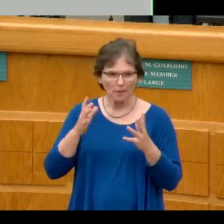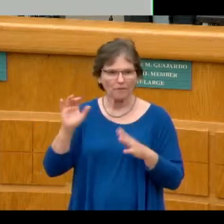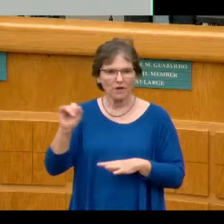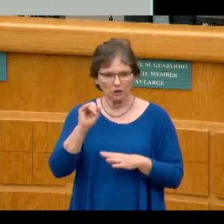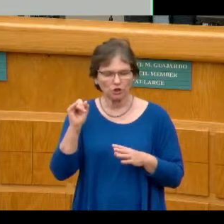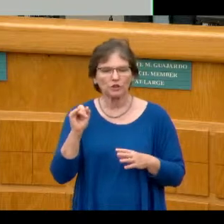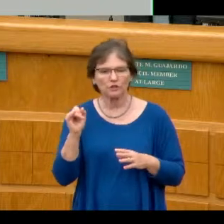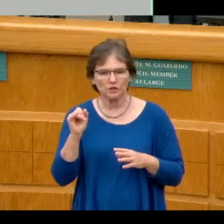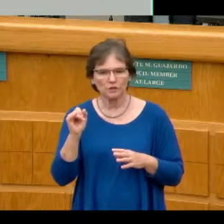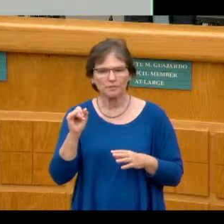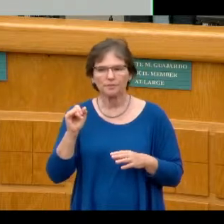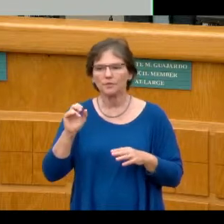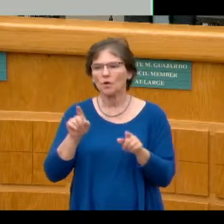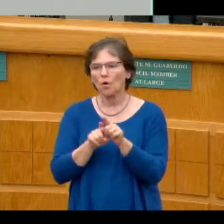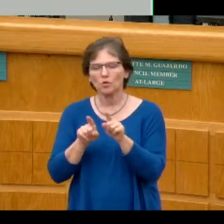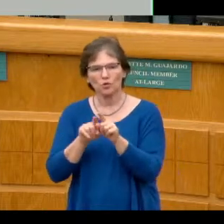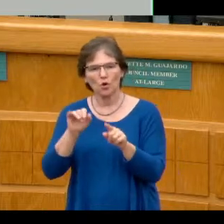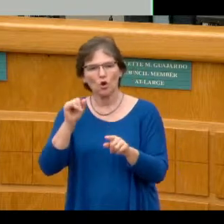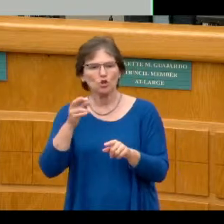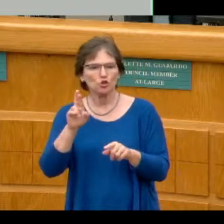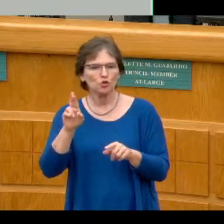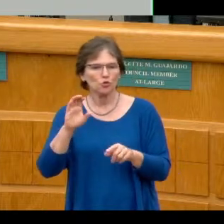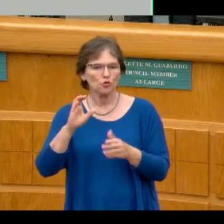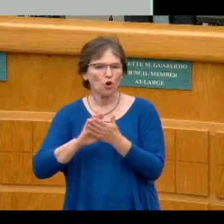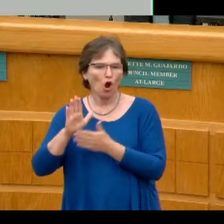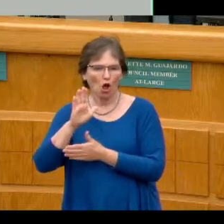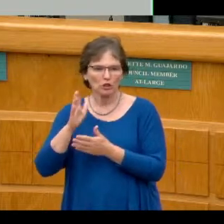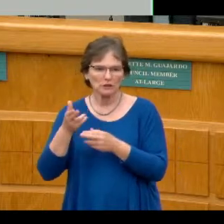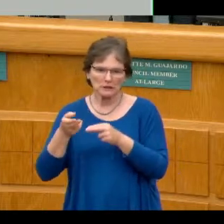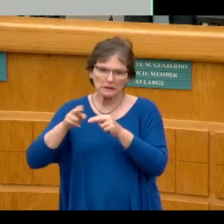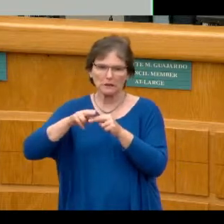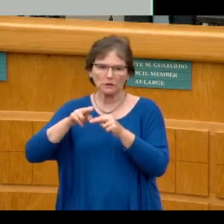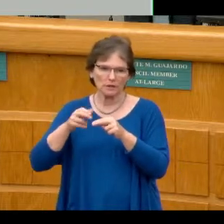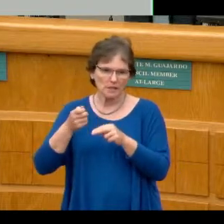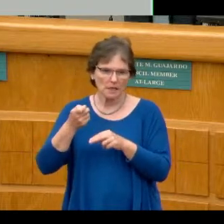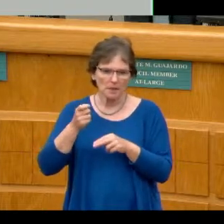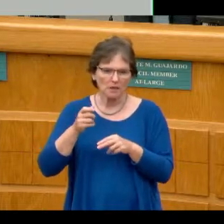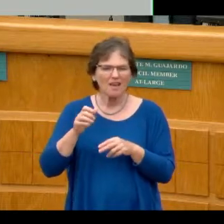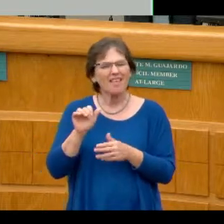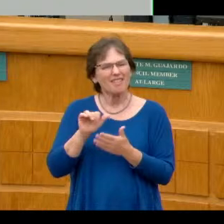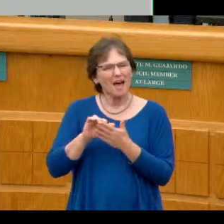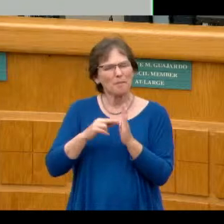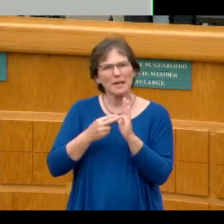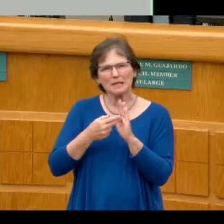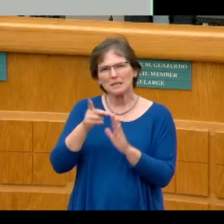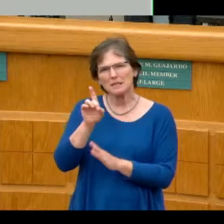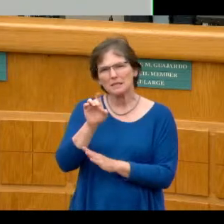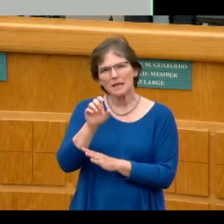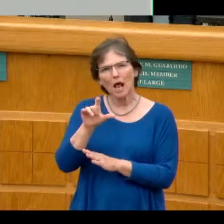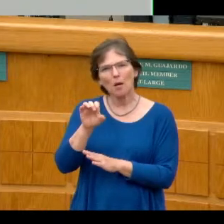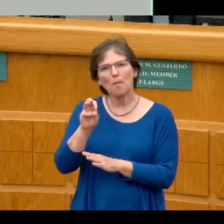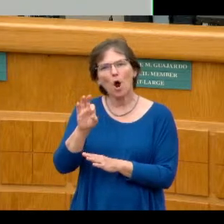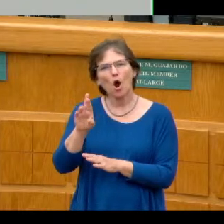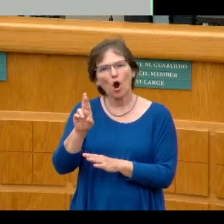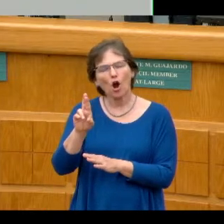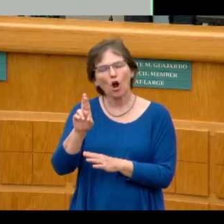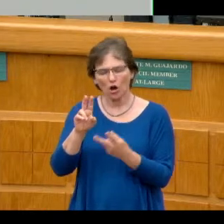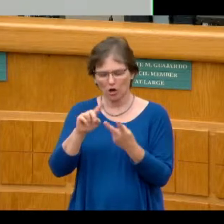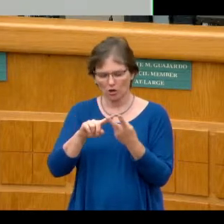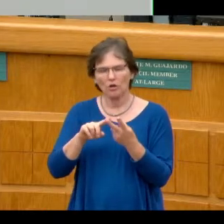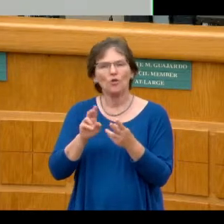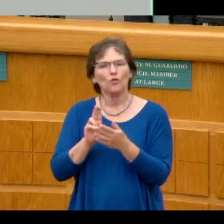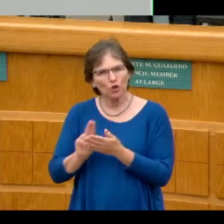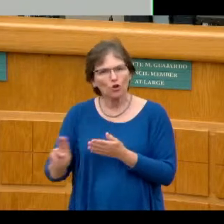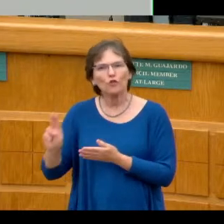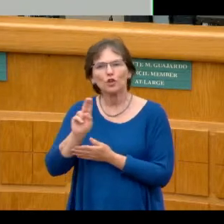continue with this school graph where for the first time K through 12 school foot traffic has eclipsed the professional and